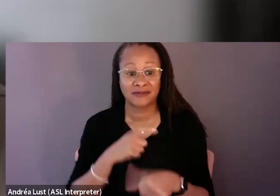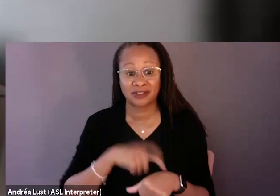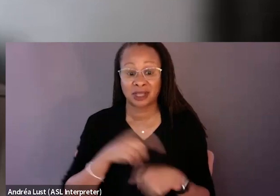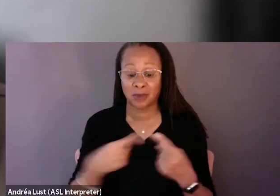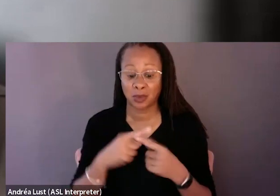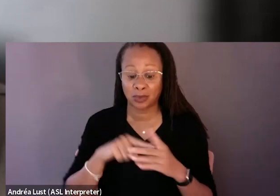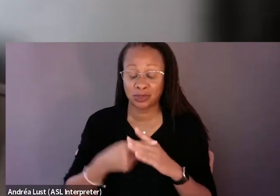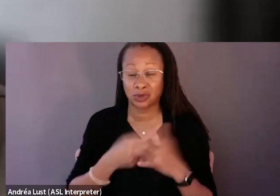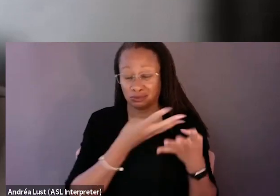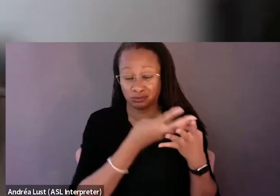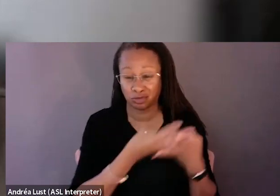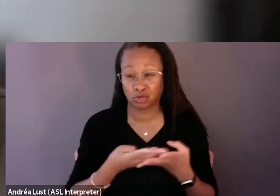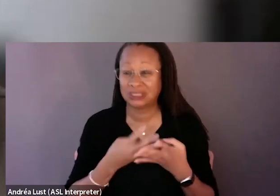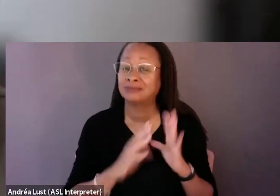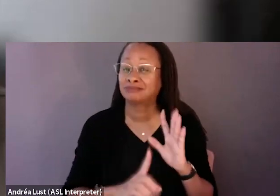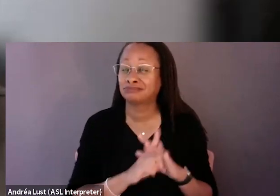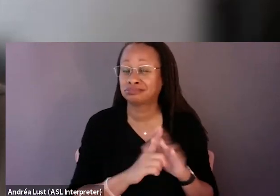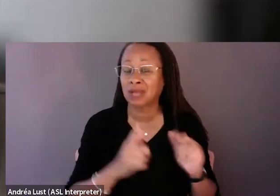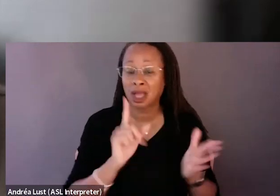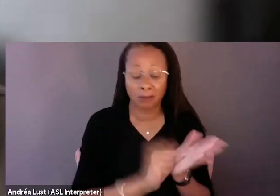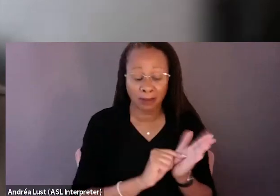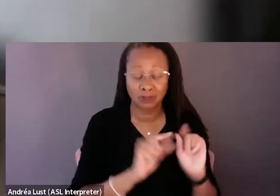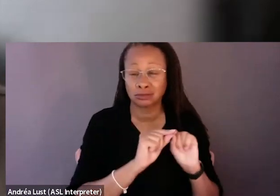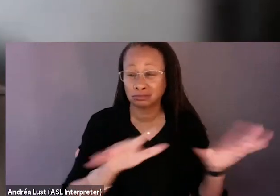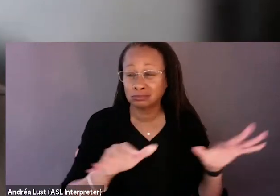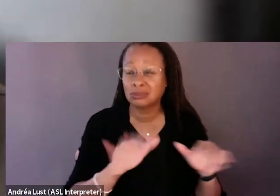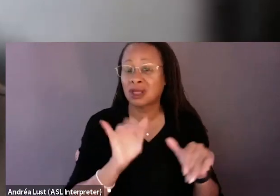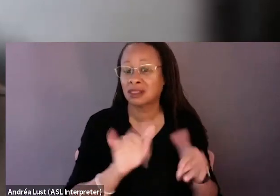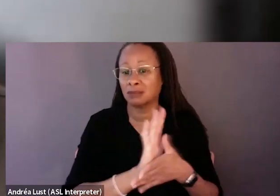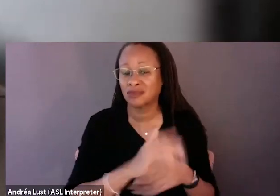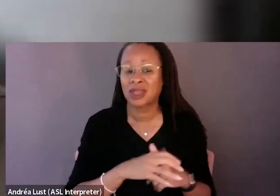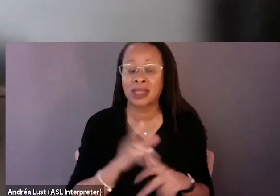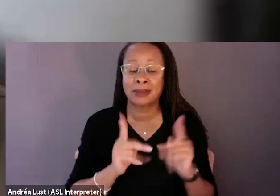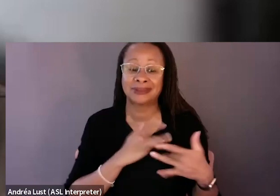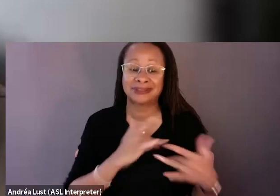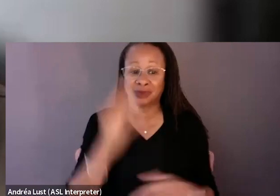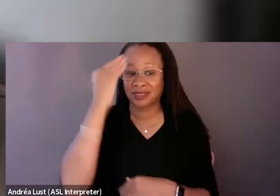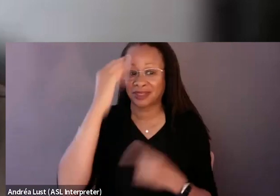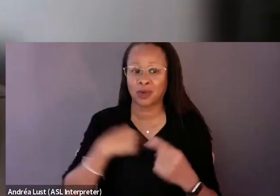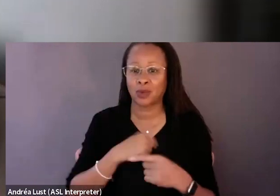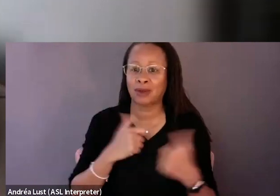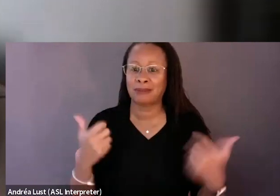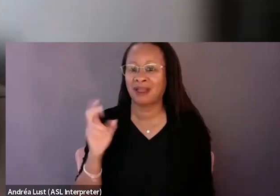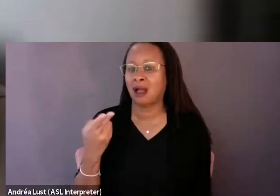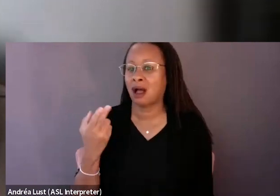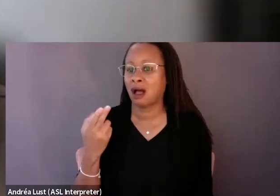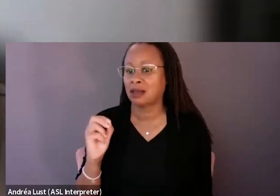start screening, when we start publishing, people used to think we are being hostile